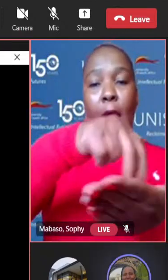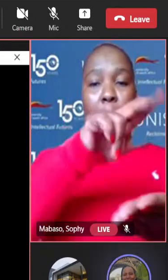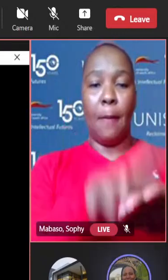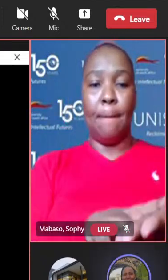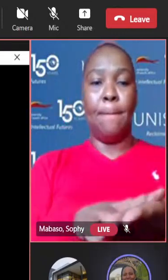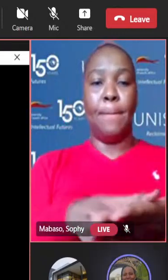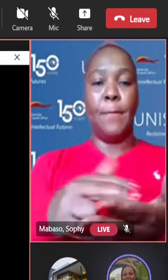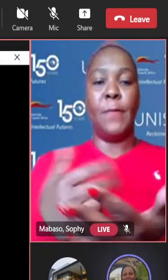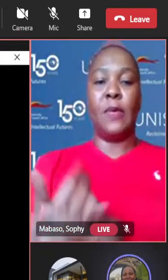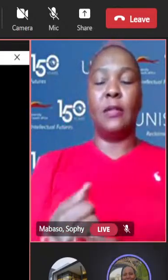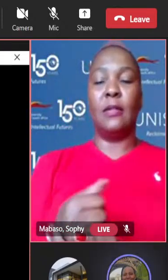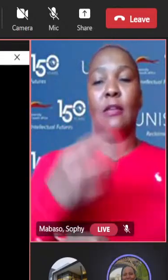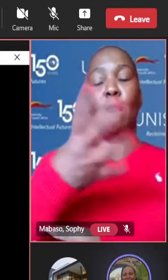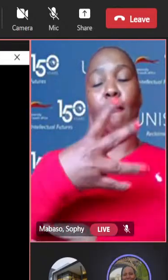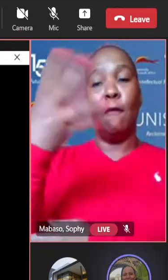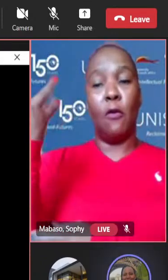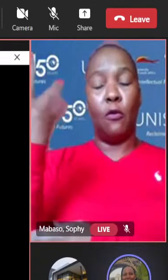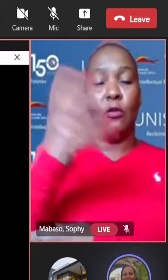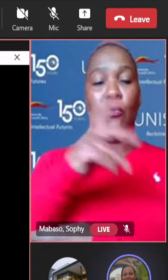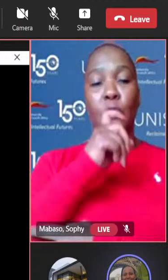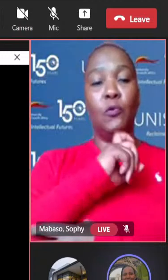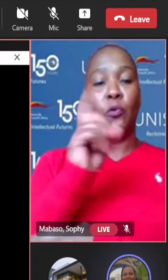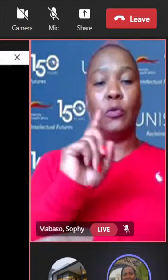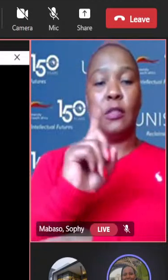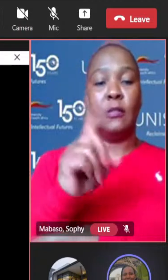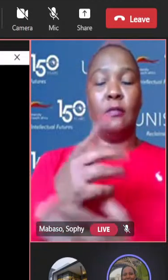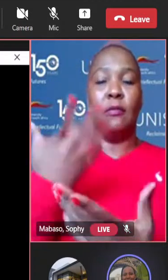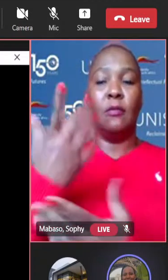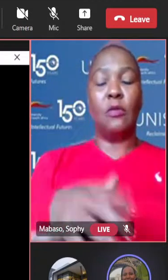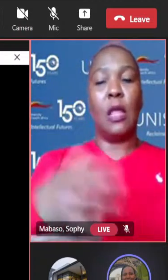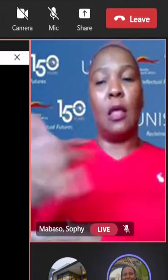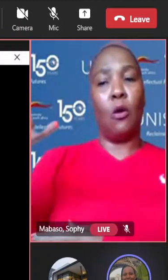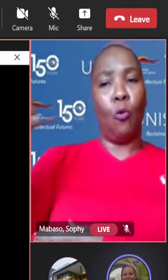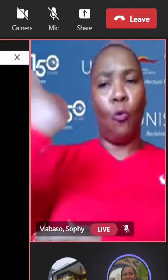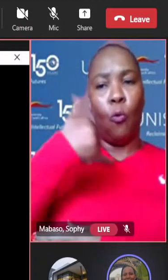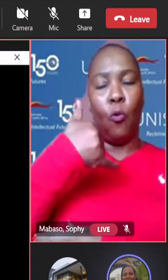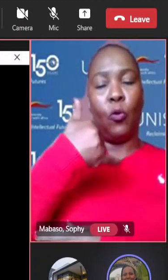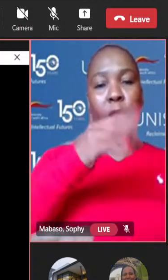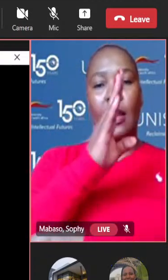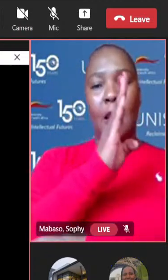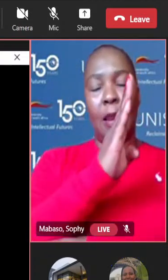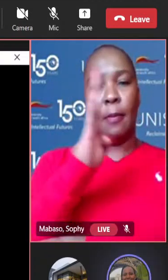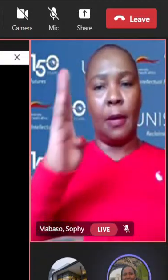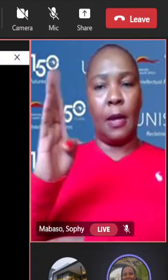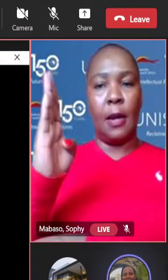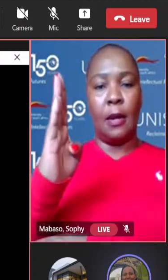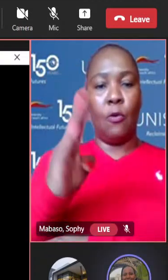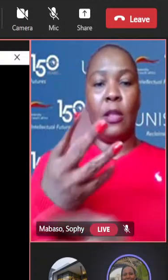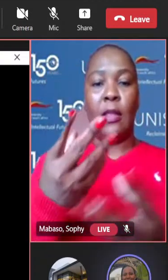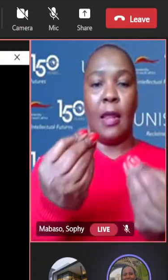the fourth one, you can use, or you can just call the library at that number,